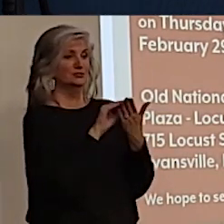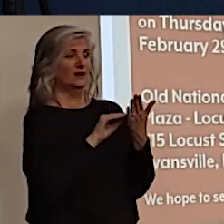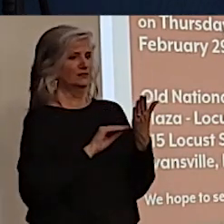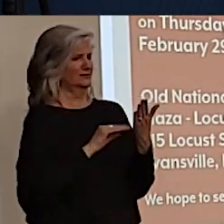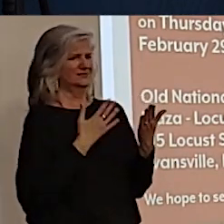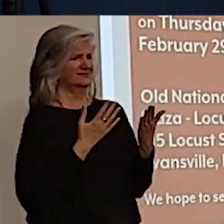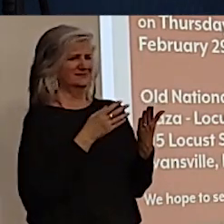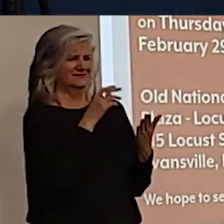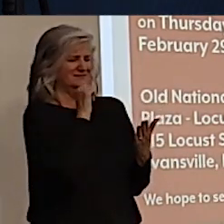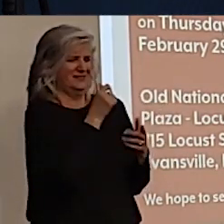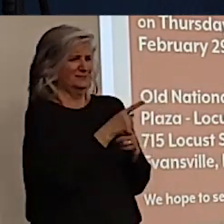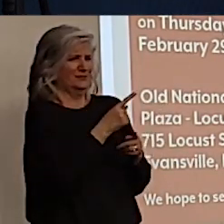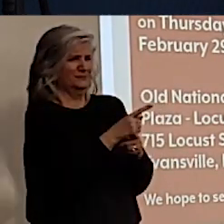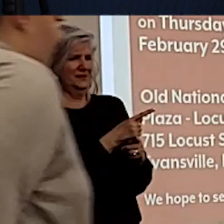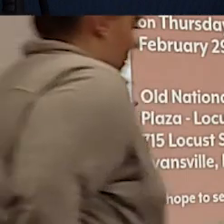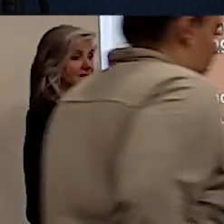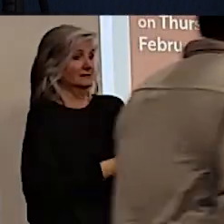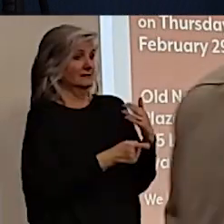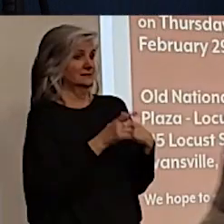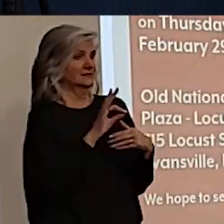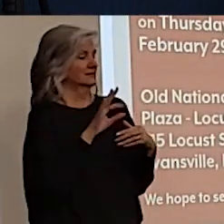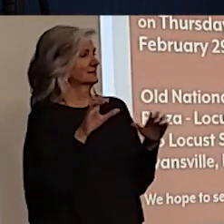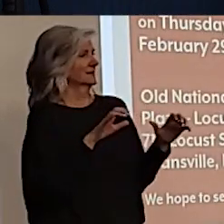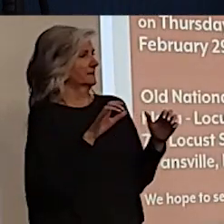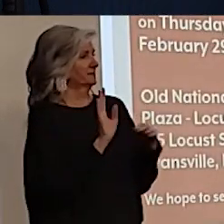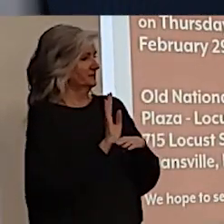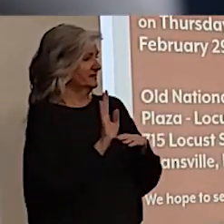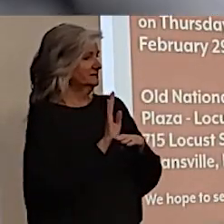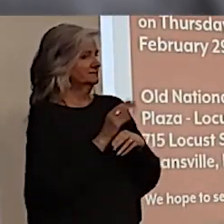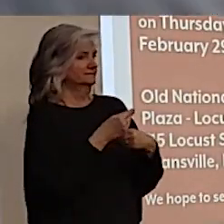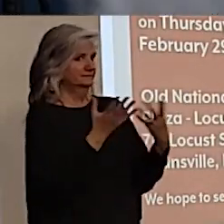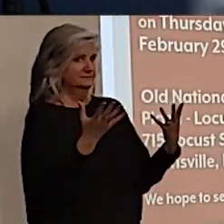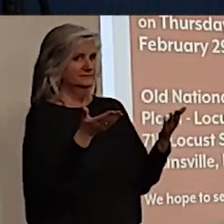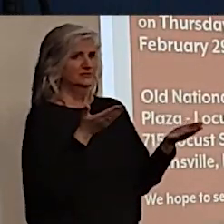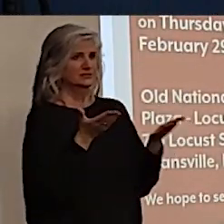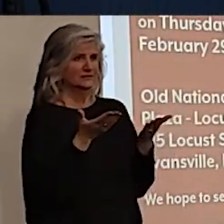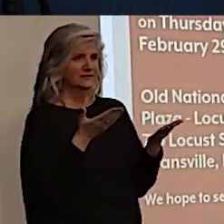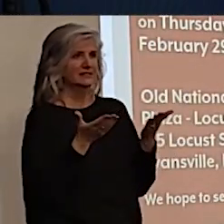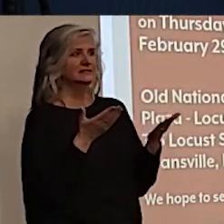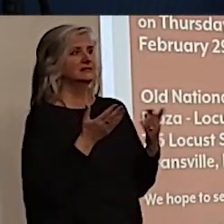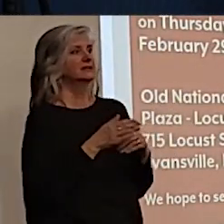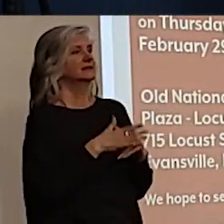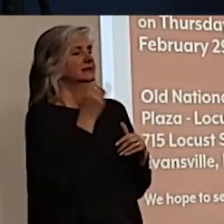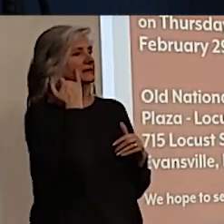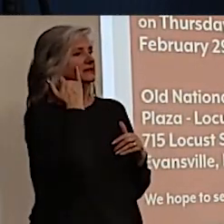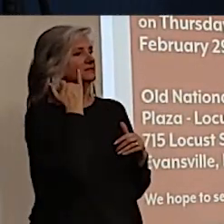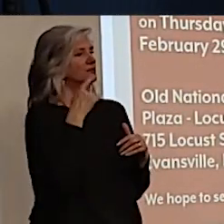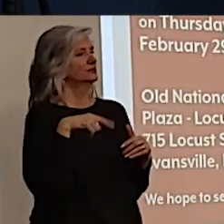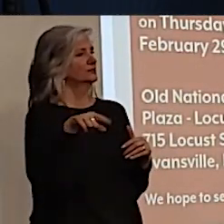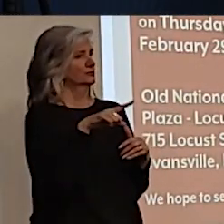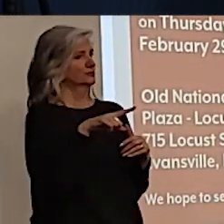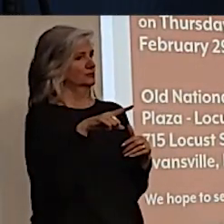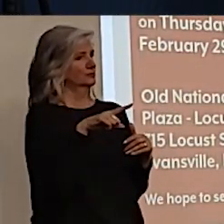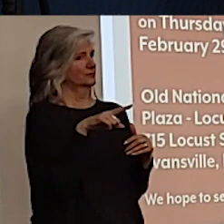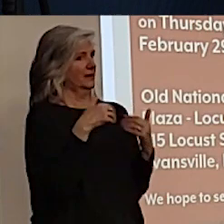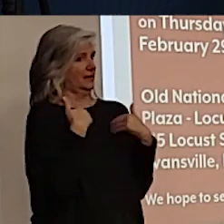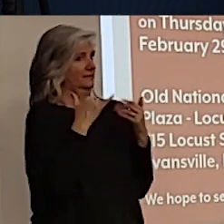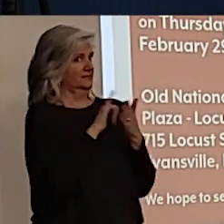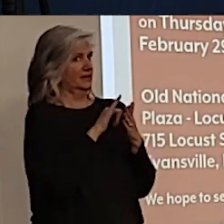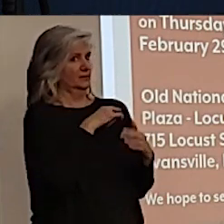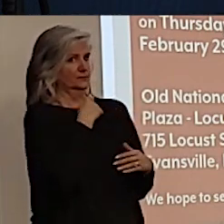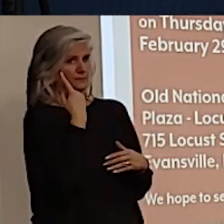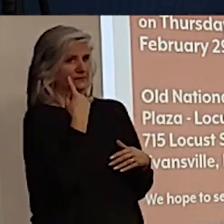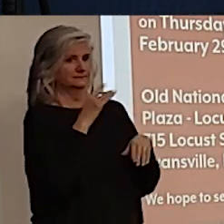the cost of doing business. It's the cost of delivering service. And if you have that risk